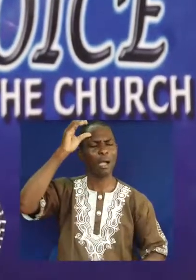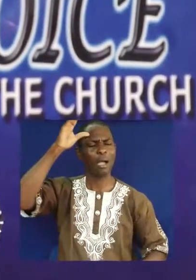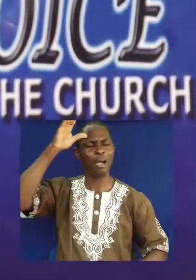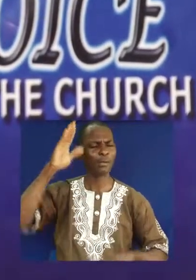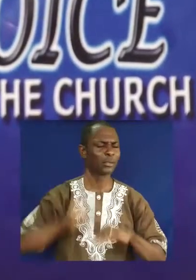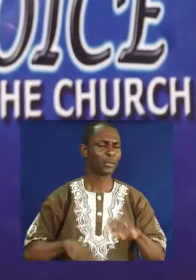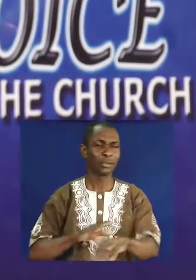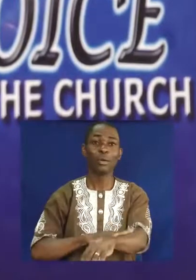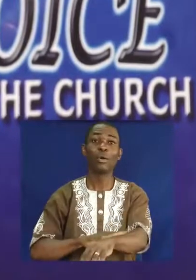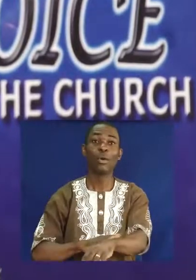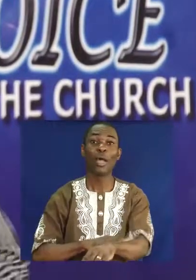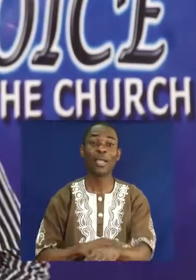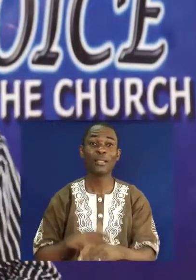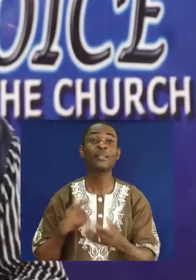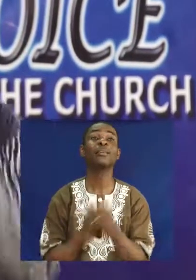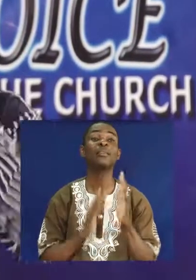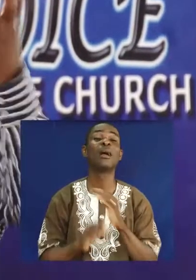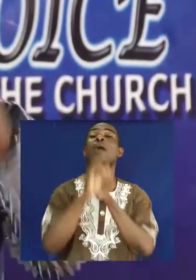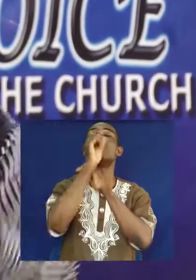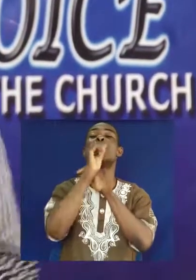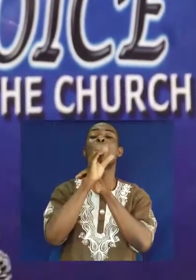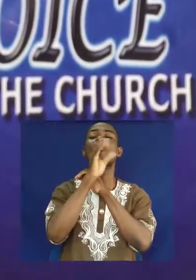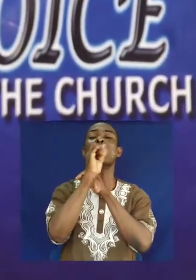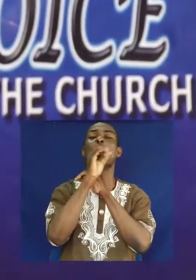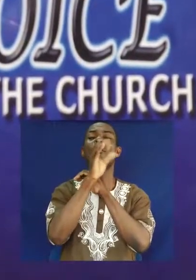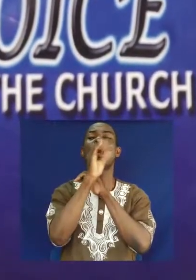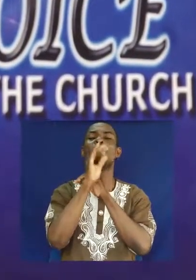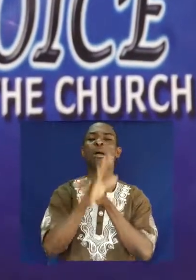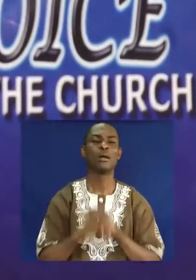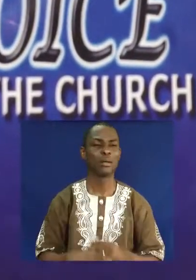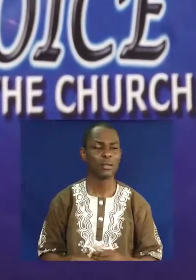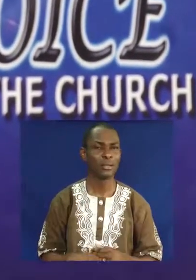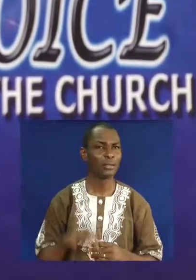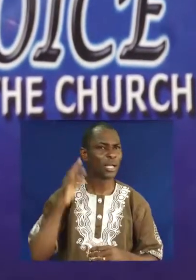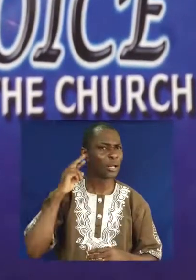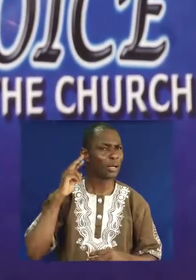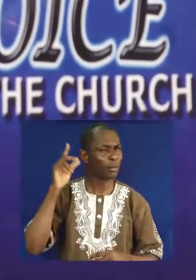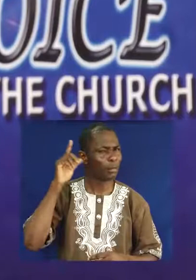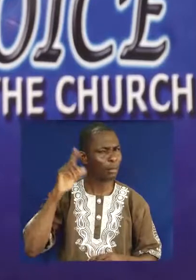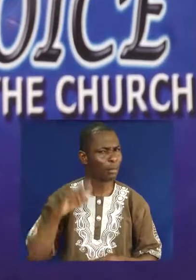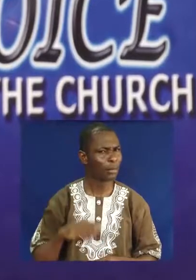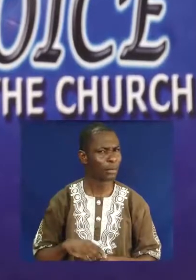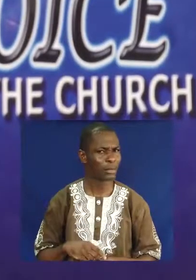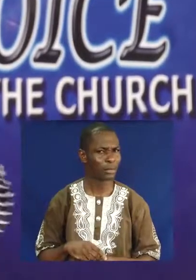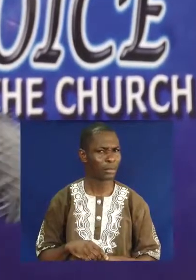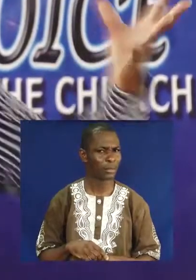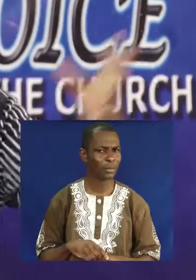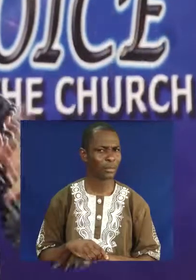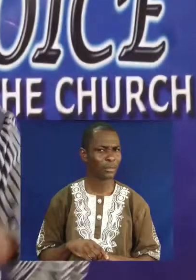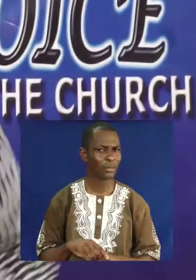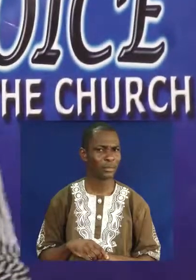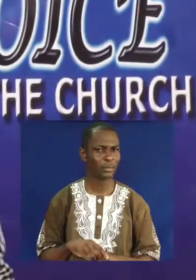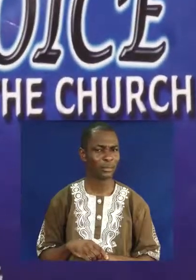non verbal and yo enye kasa Ghana for kasa dodo ye politicians no mu